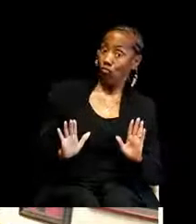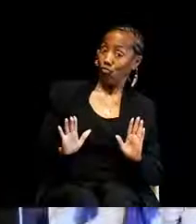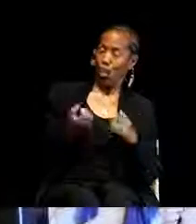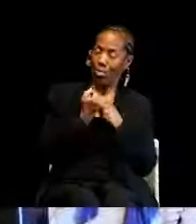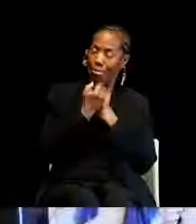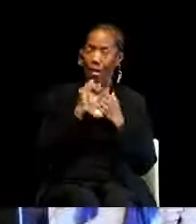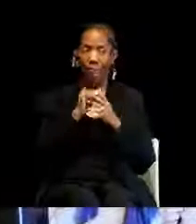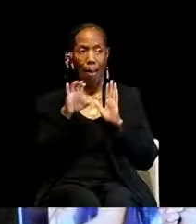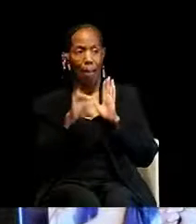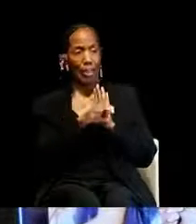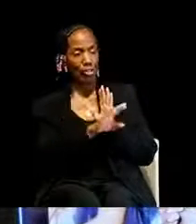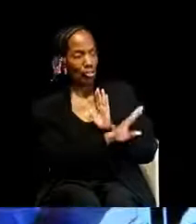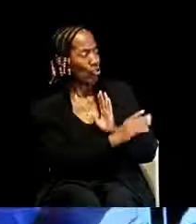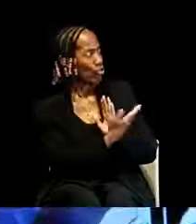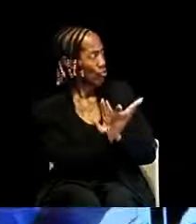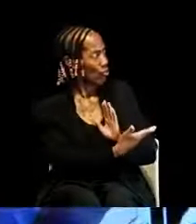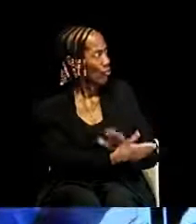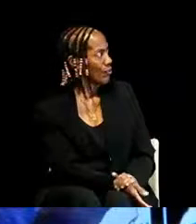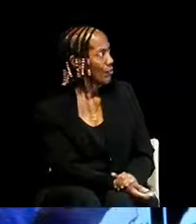it.